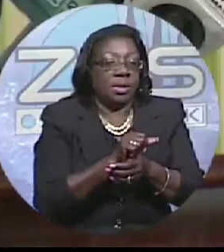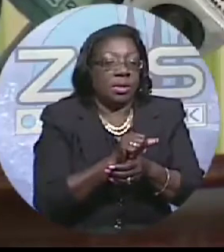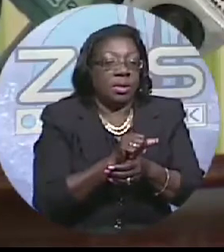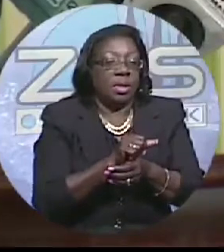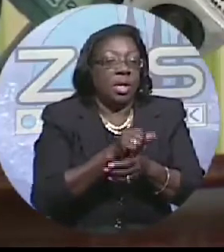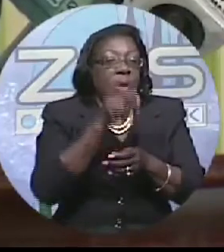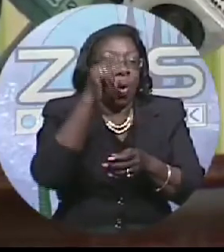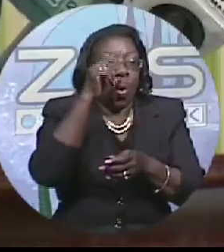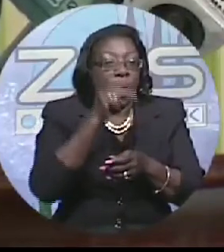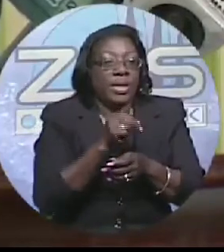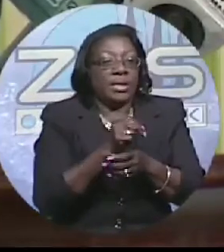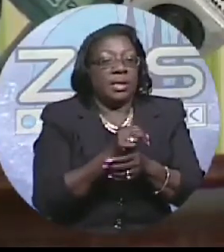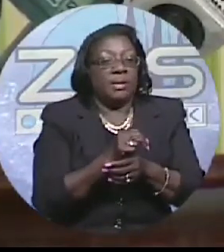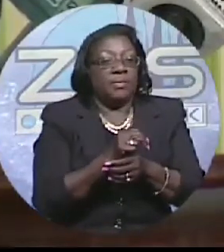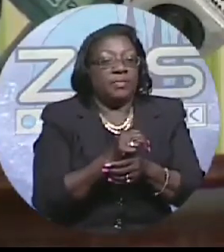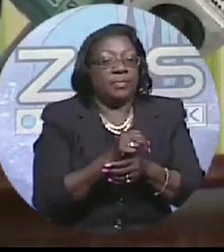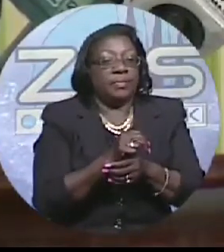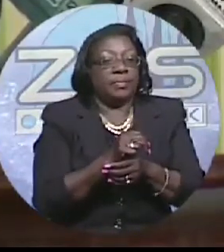honestly,